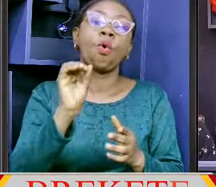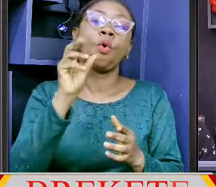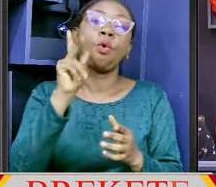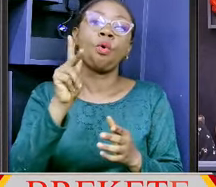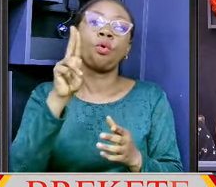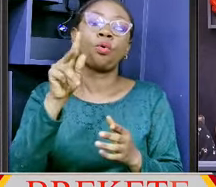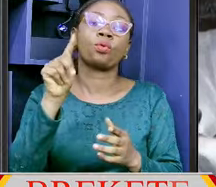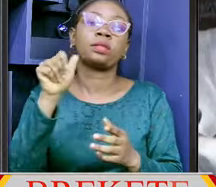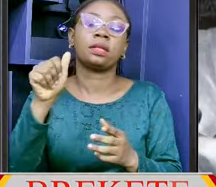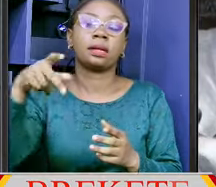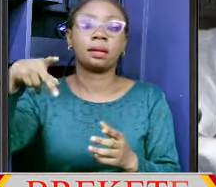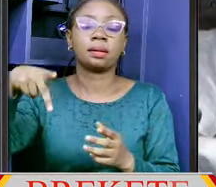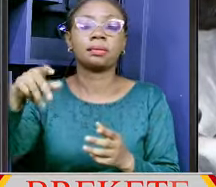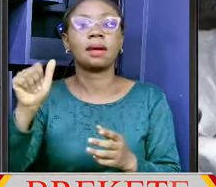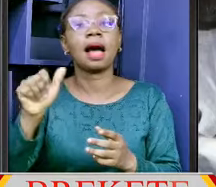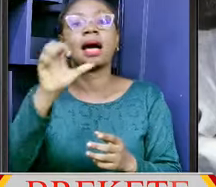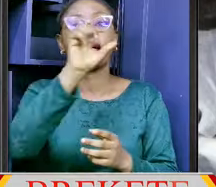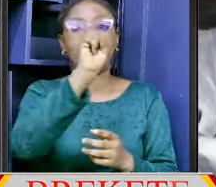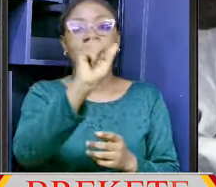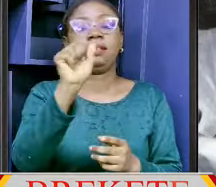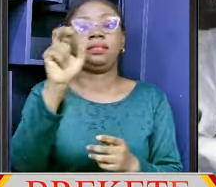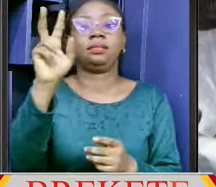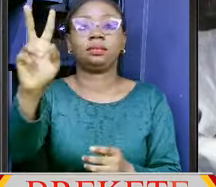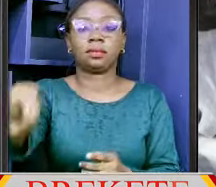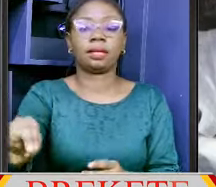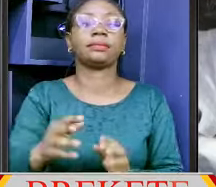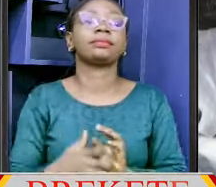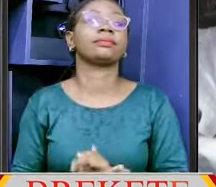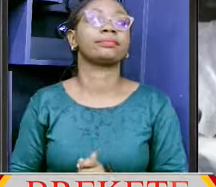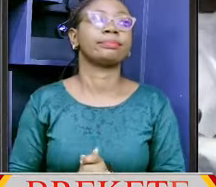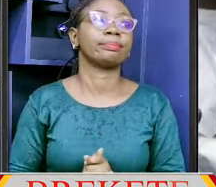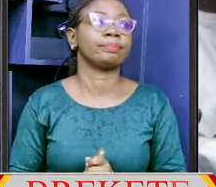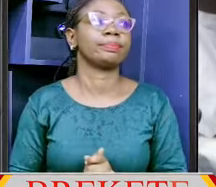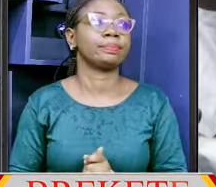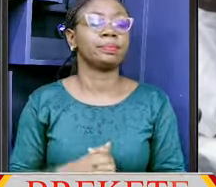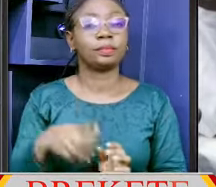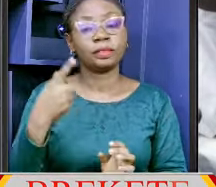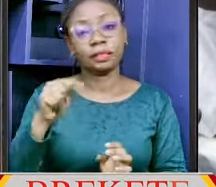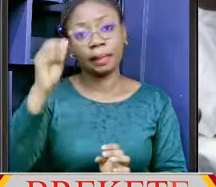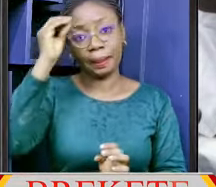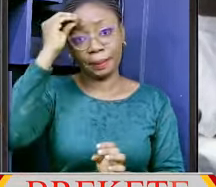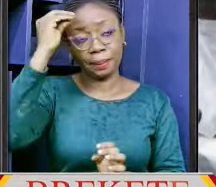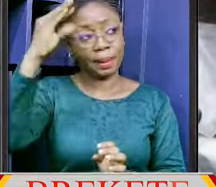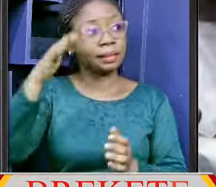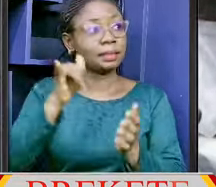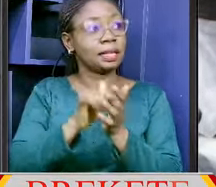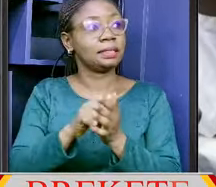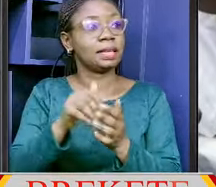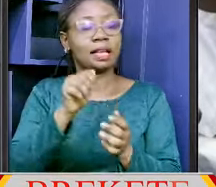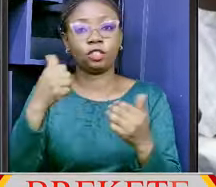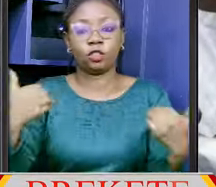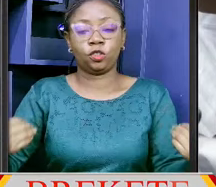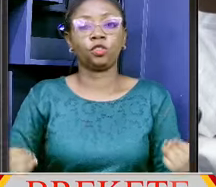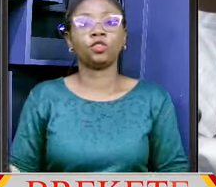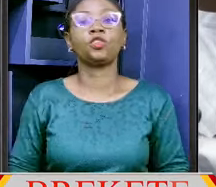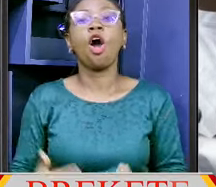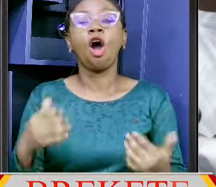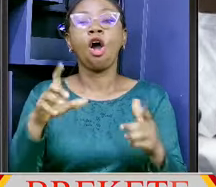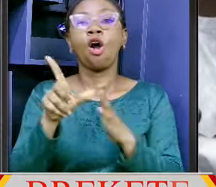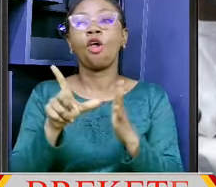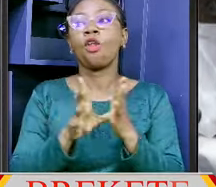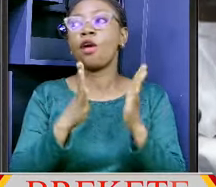Chambers. Let's appreciate Barrister Okutekpa San. The man where as a young lawyer or as